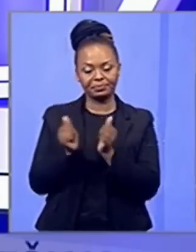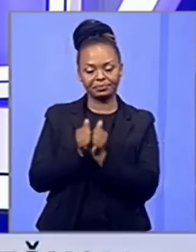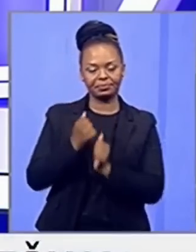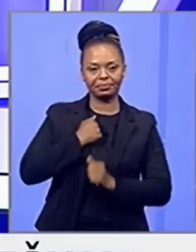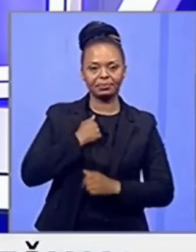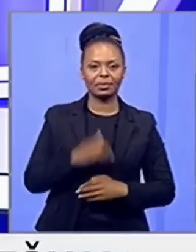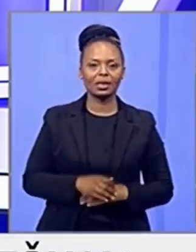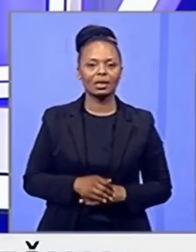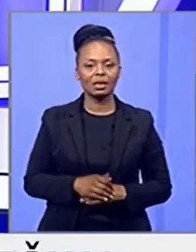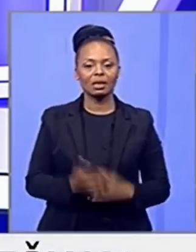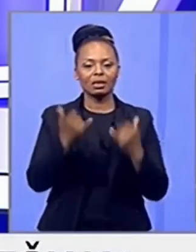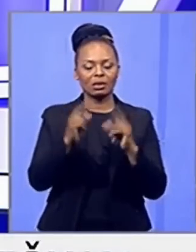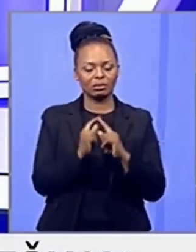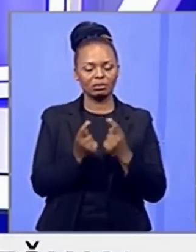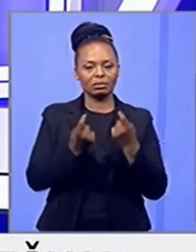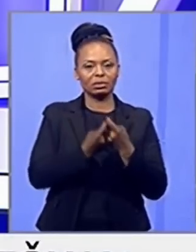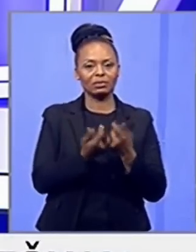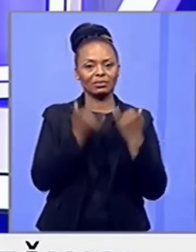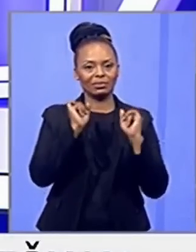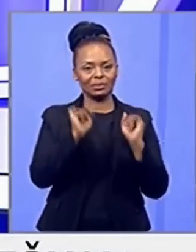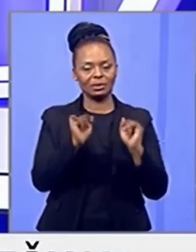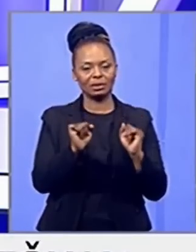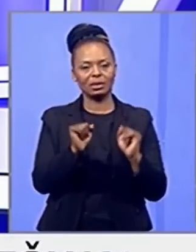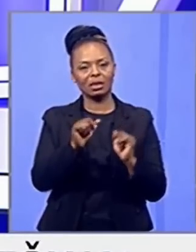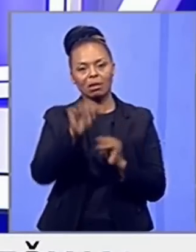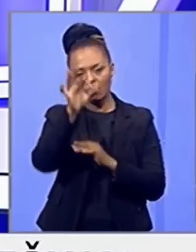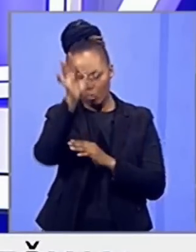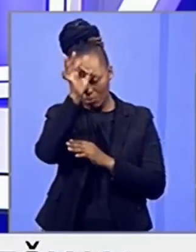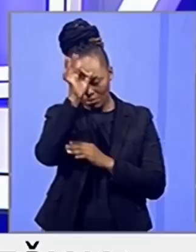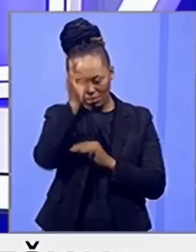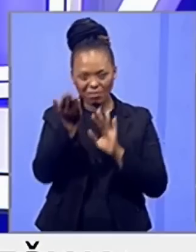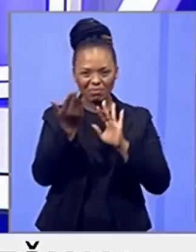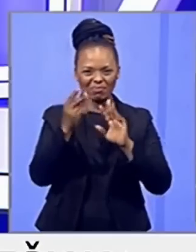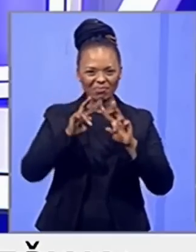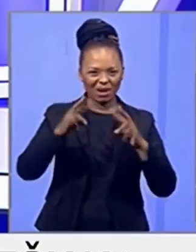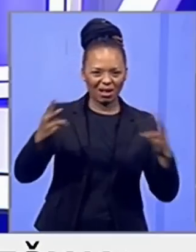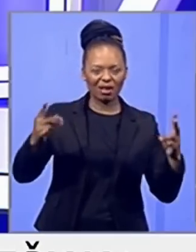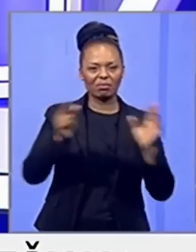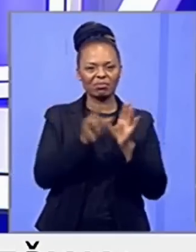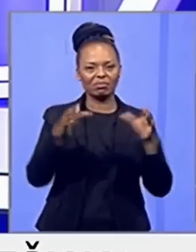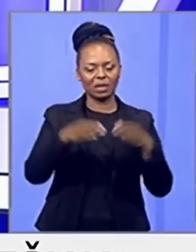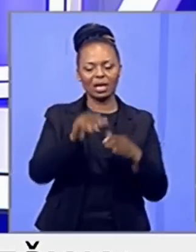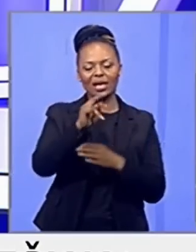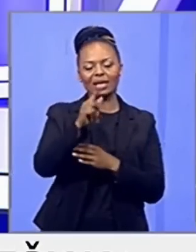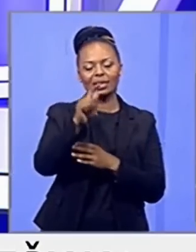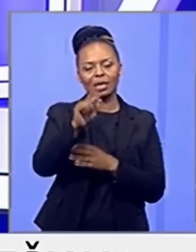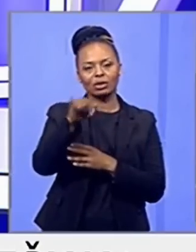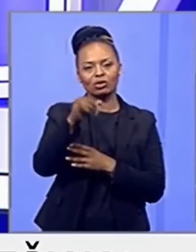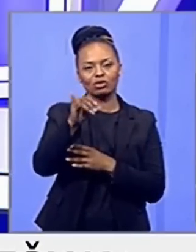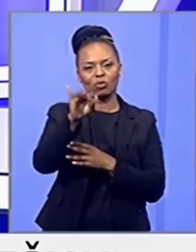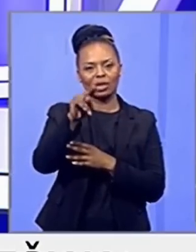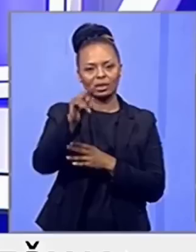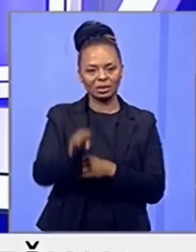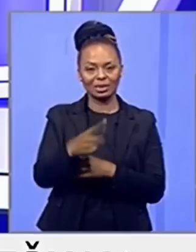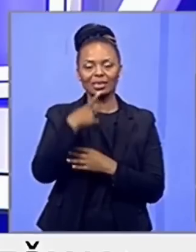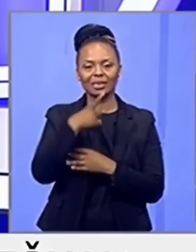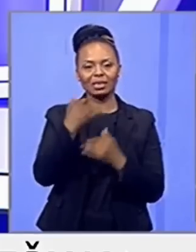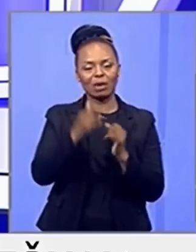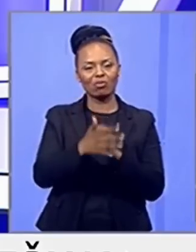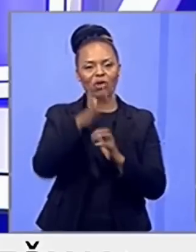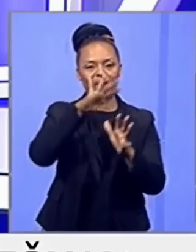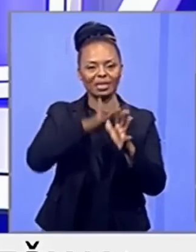tšhomo sa tlhapetšo ka Afrika Borwa seo se tsebegago ka Net Joints se re se ikemišeditše go netefatša gore baemedi